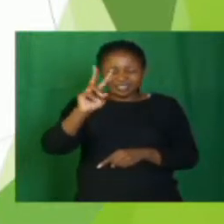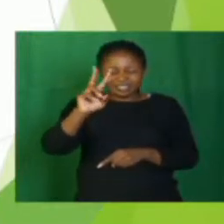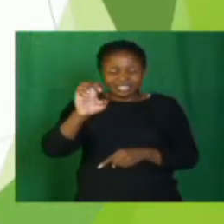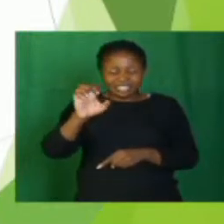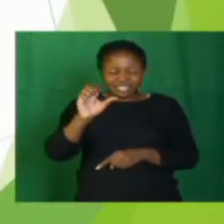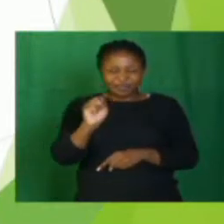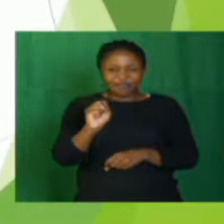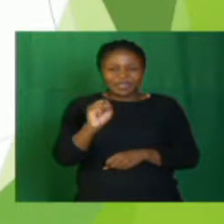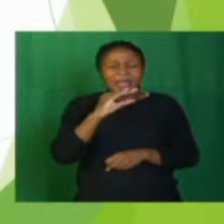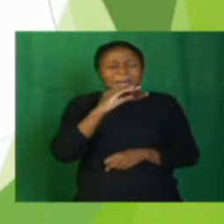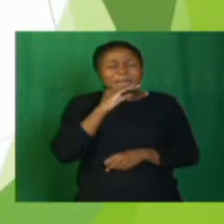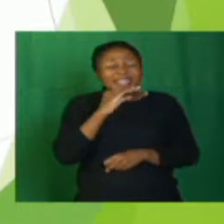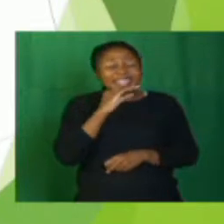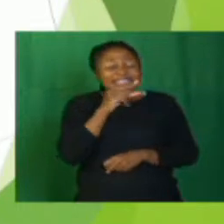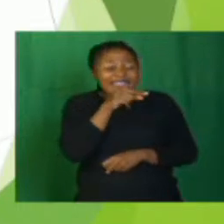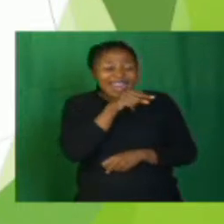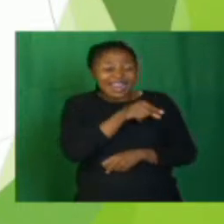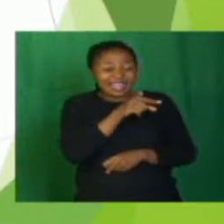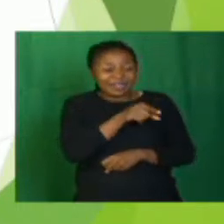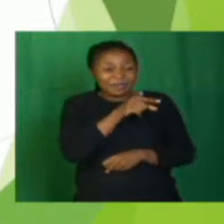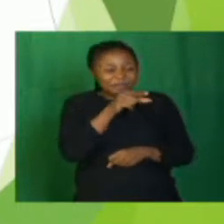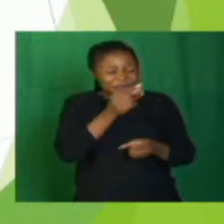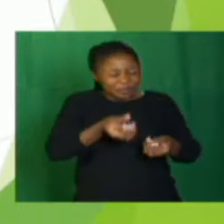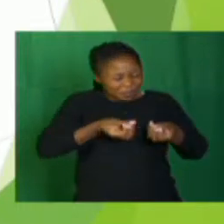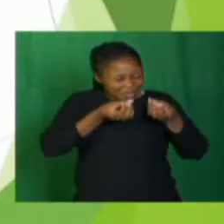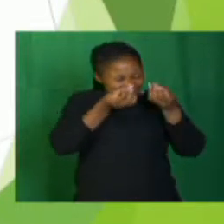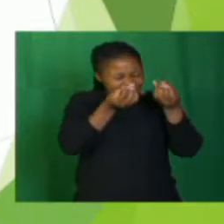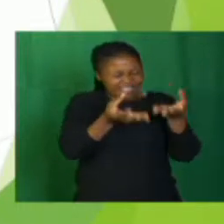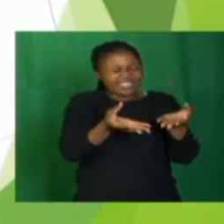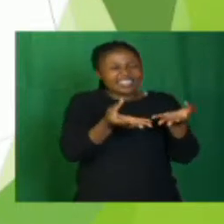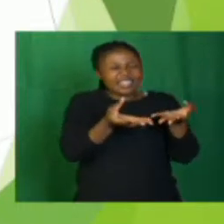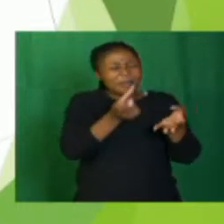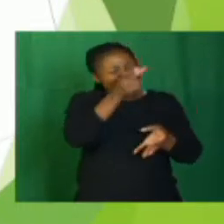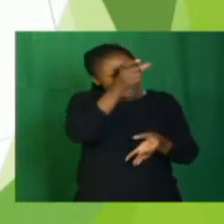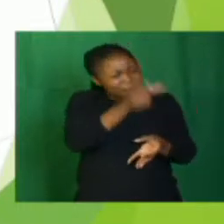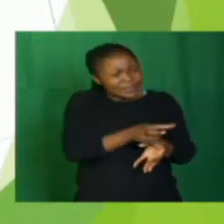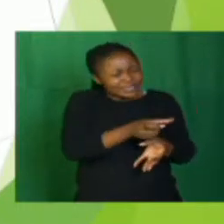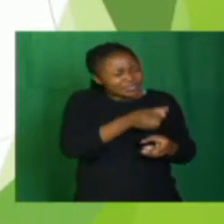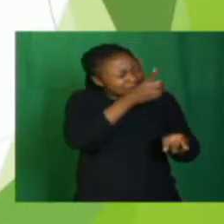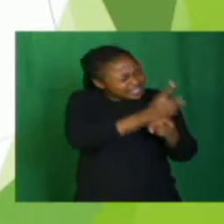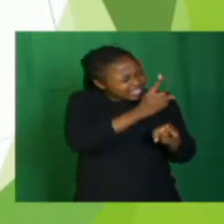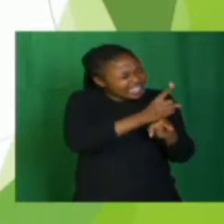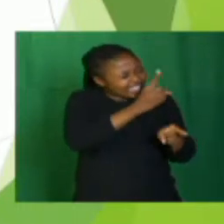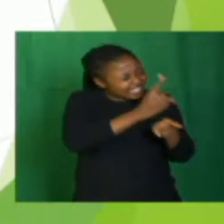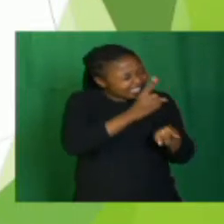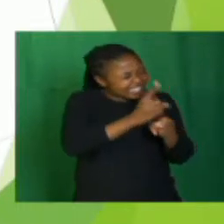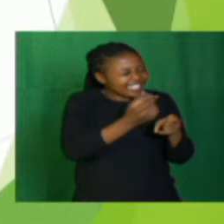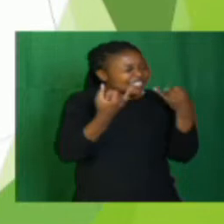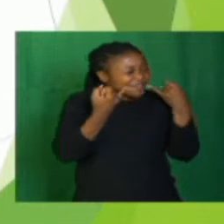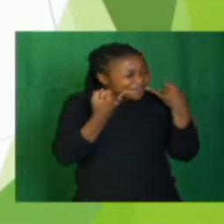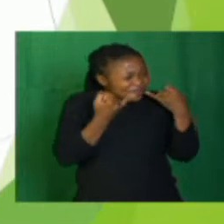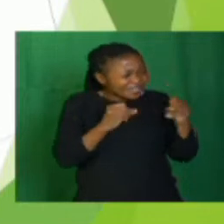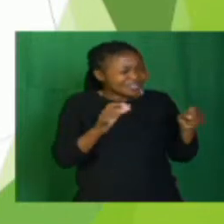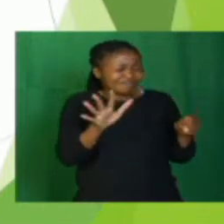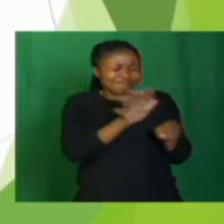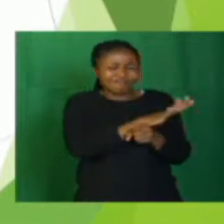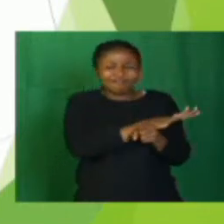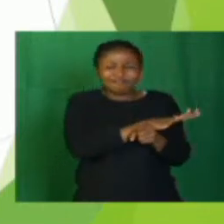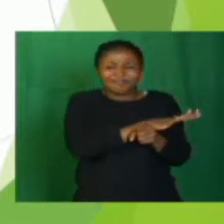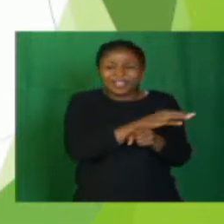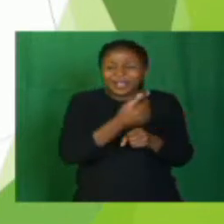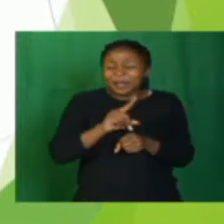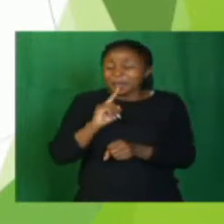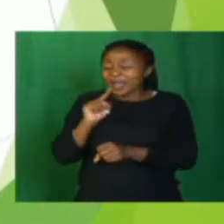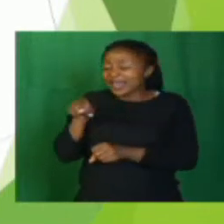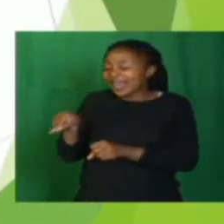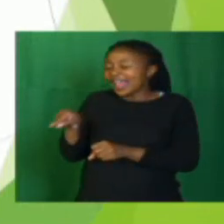In argumentative, you are mostly what? Opinionated. We want your opinion. We want your